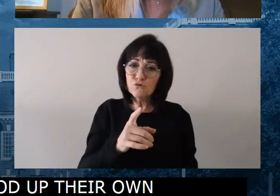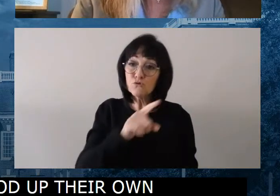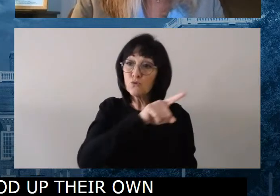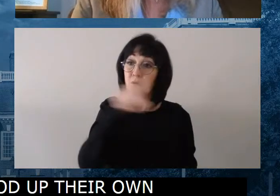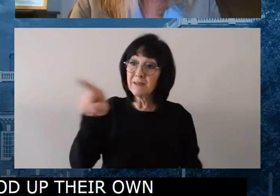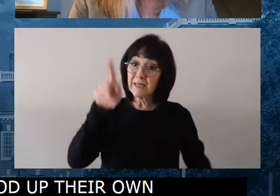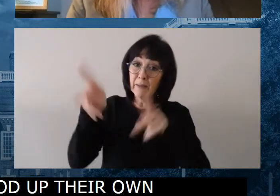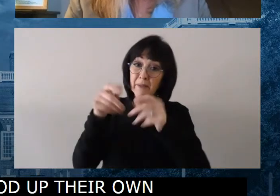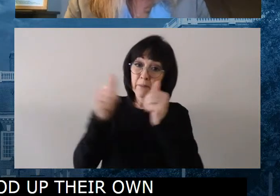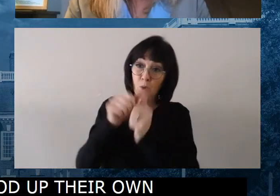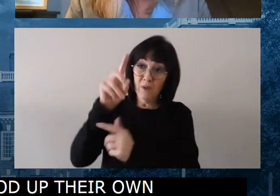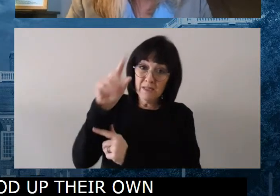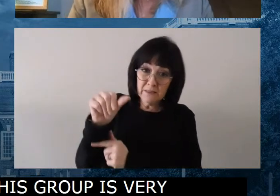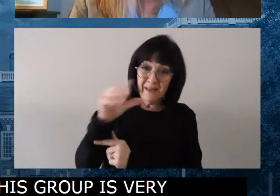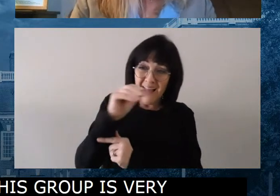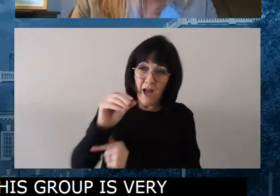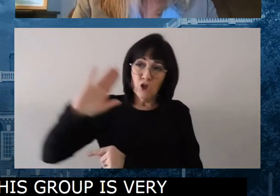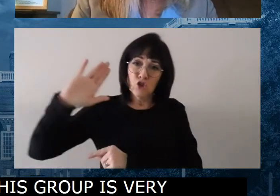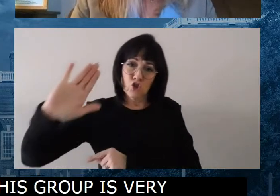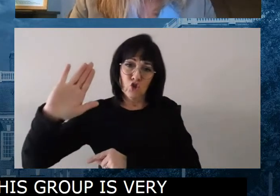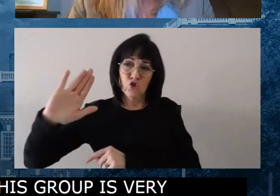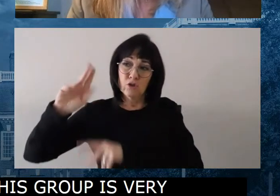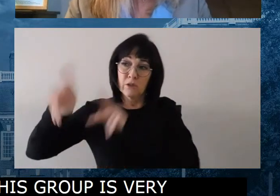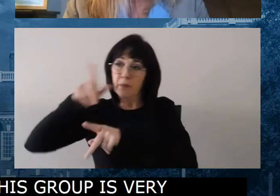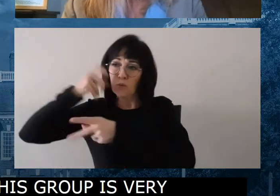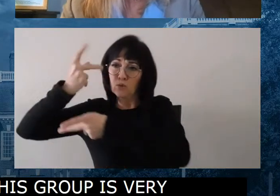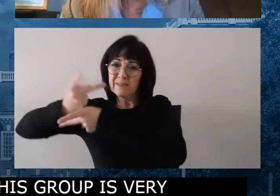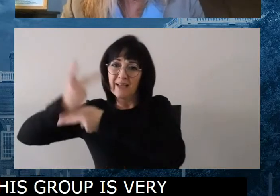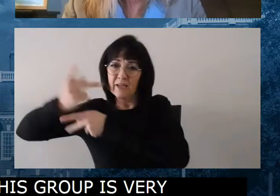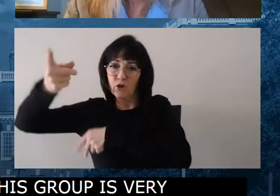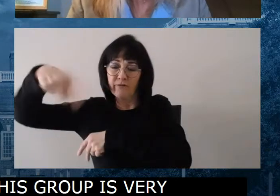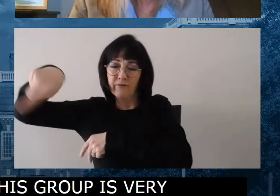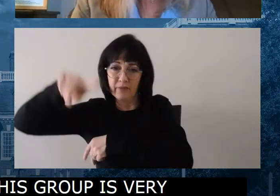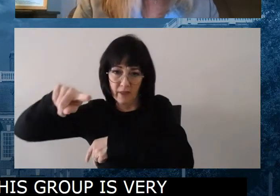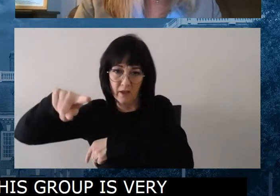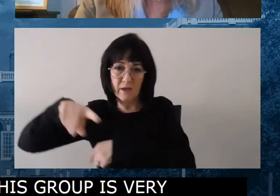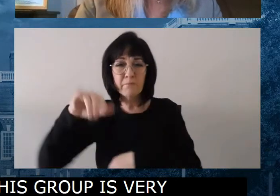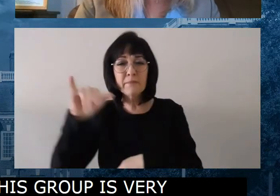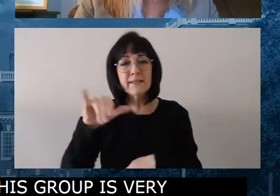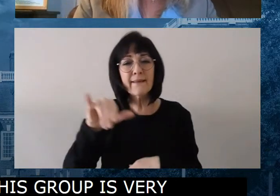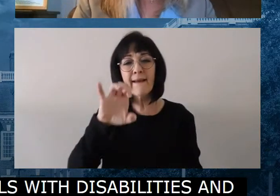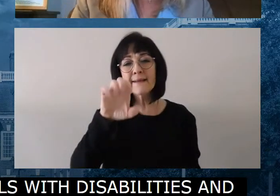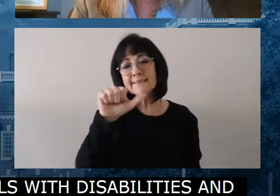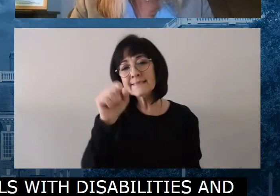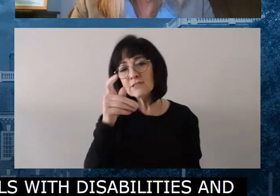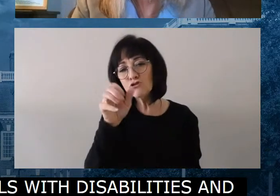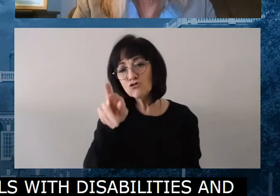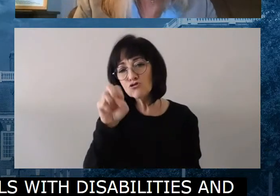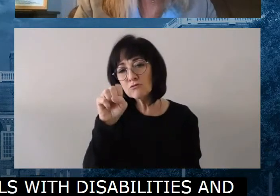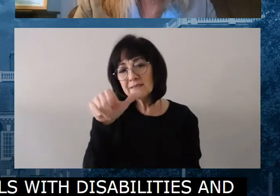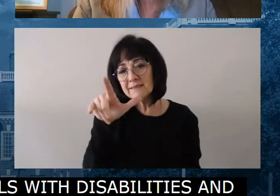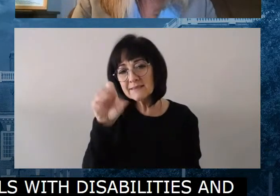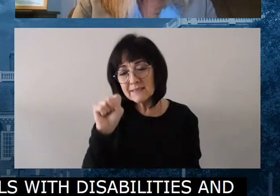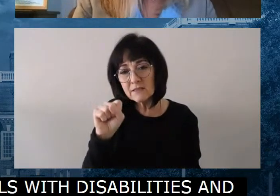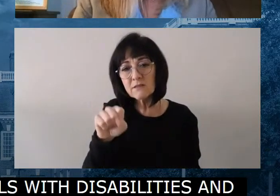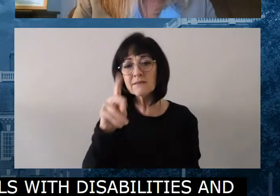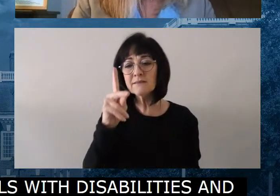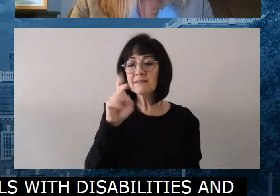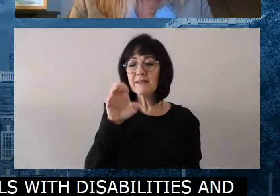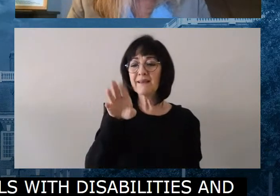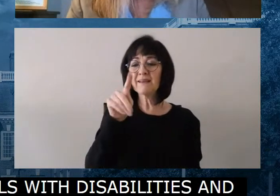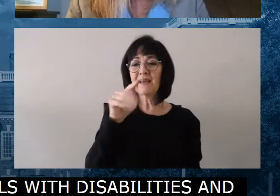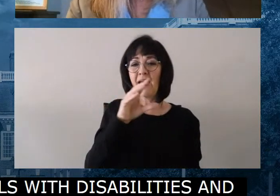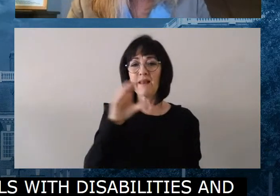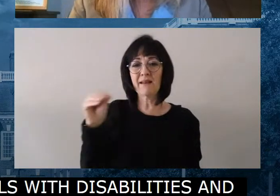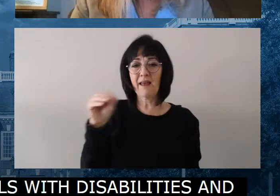caregivers get vaccinated. So in partnership with such community providers like Easter Seals and Kent and Sussex Industries, this group